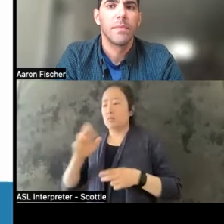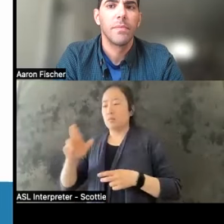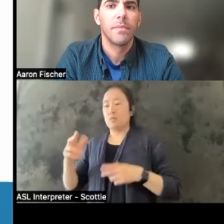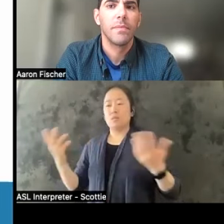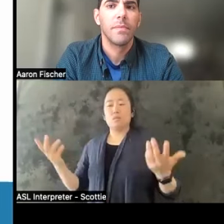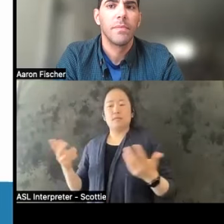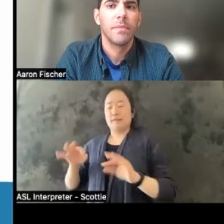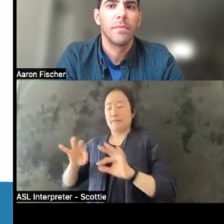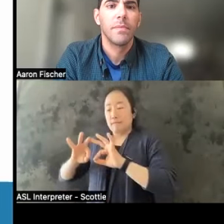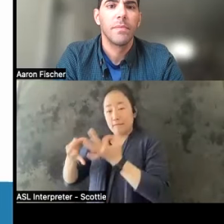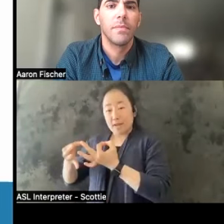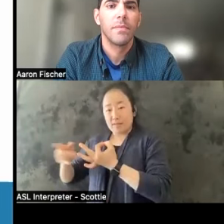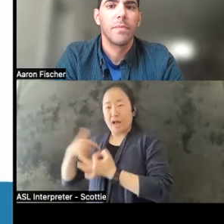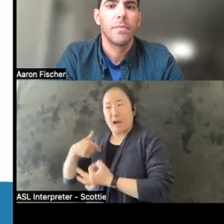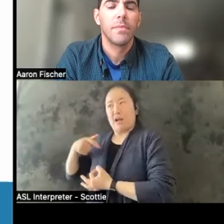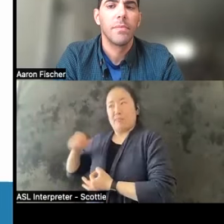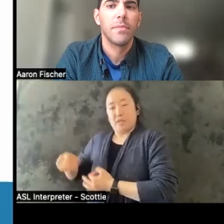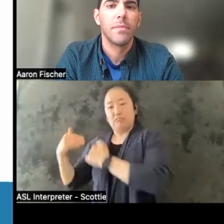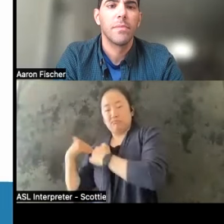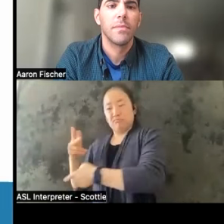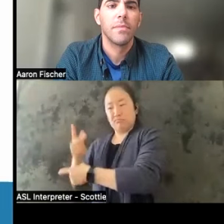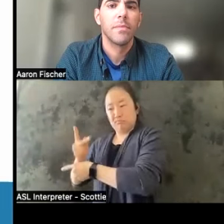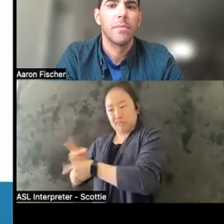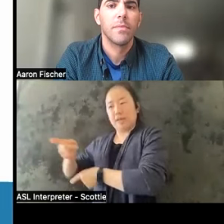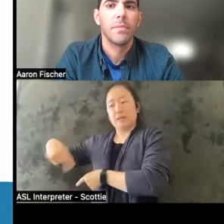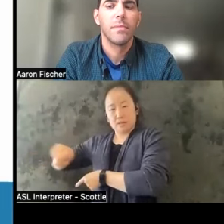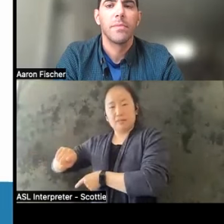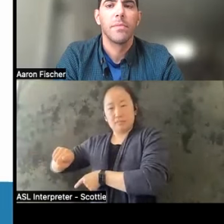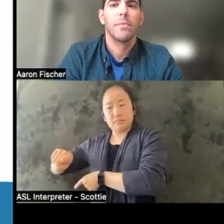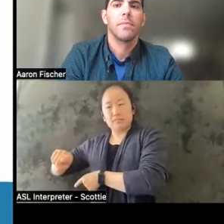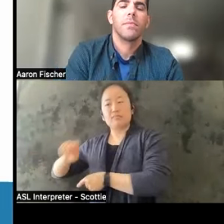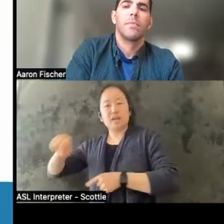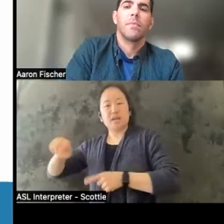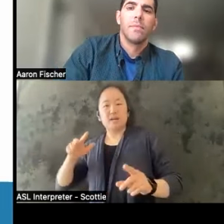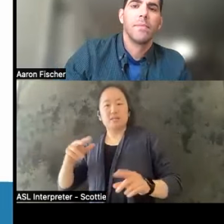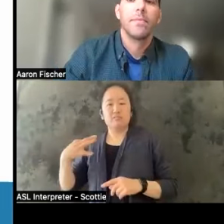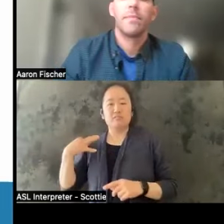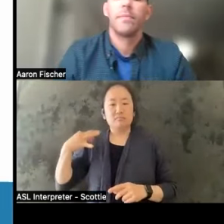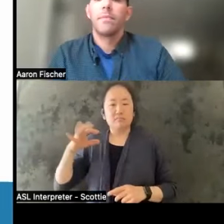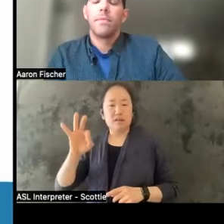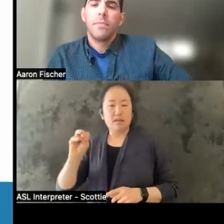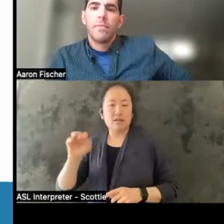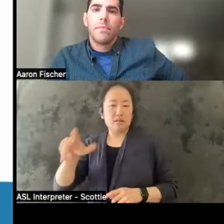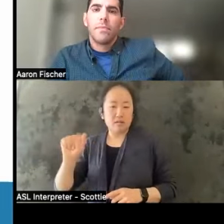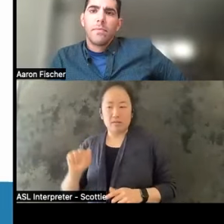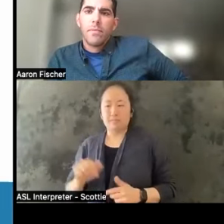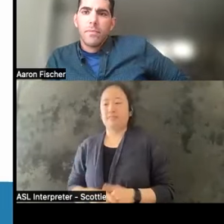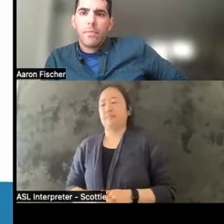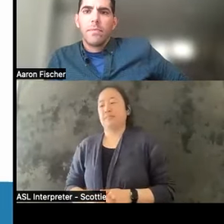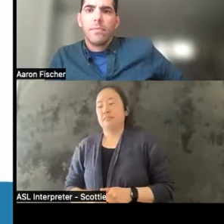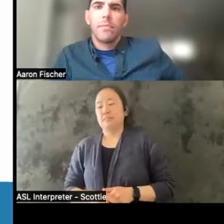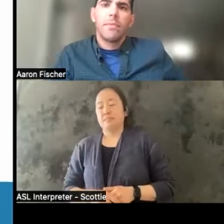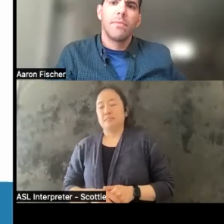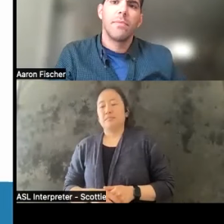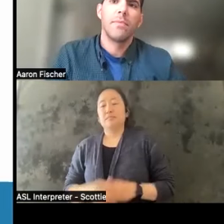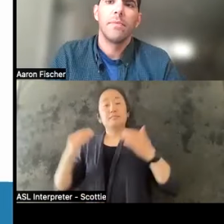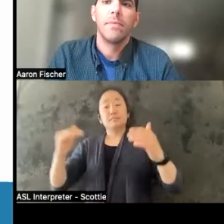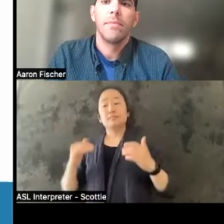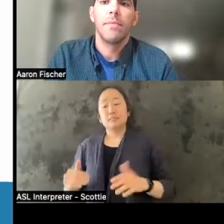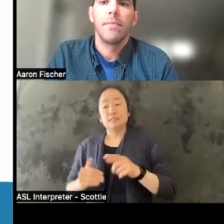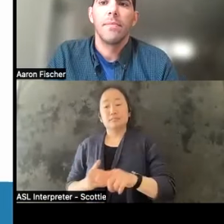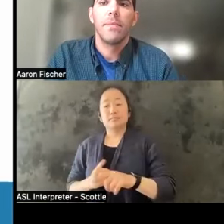in the family that the person has responsibilities for. And then finally, the Fair